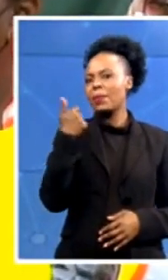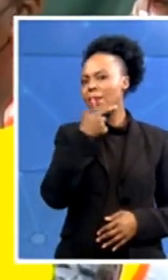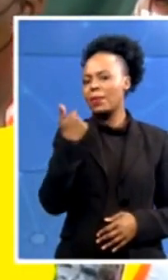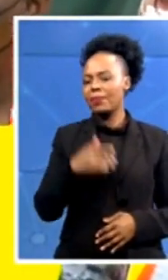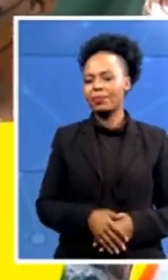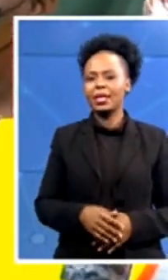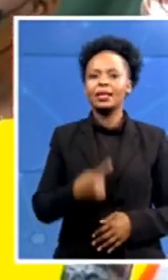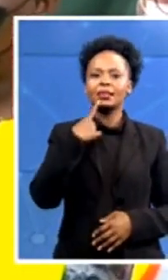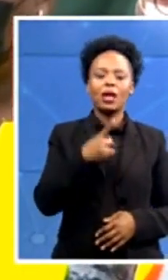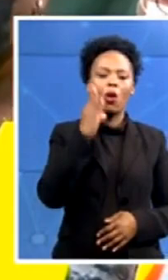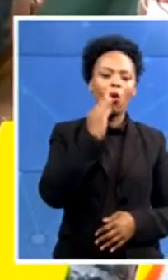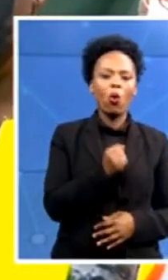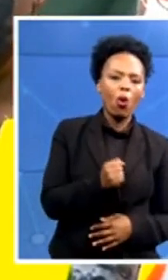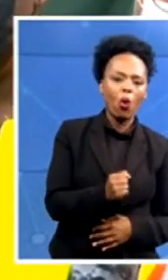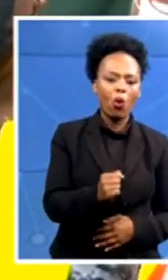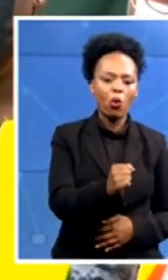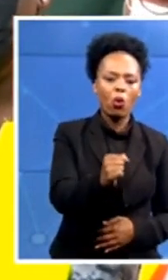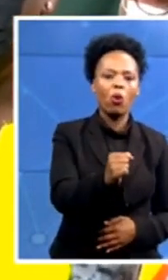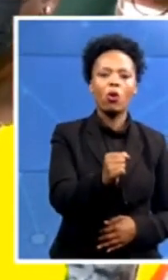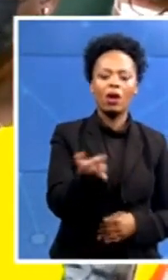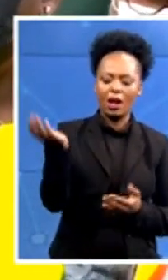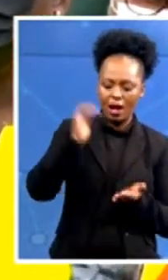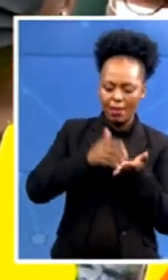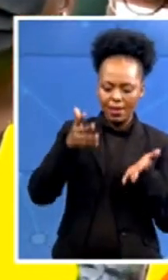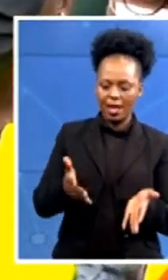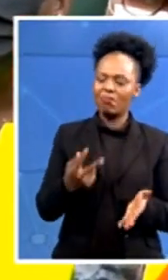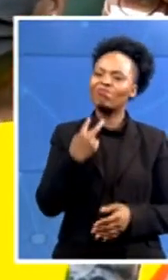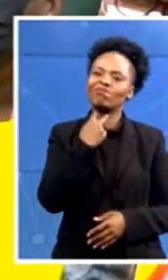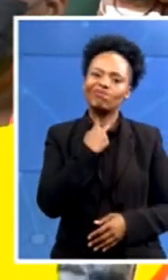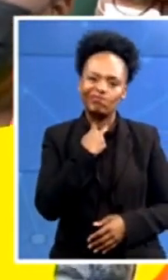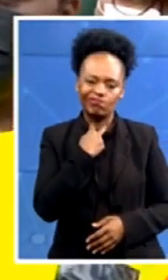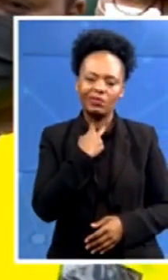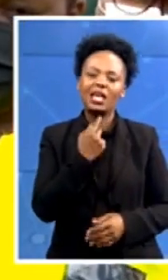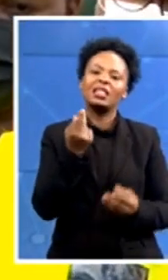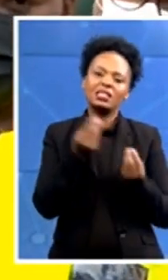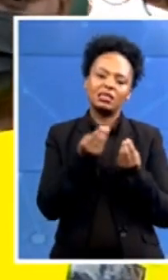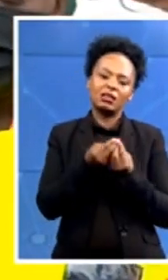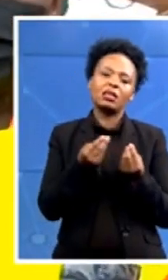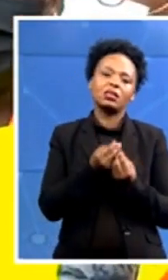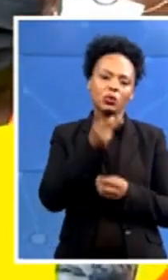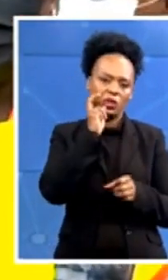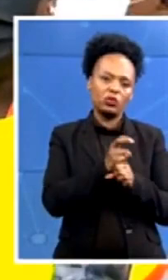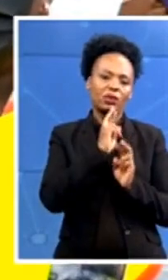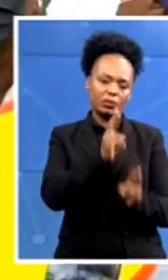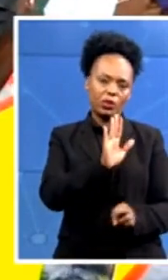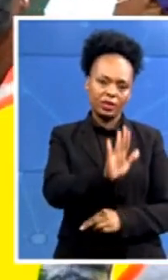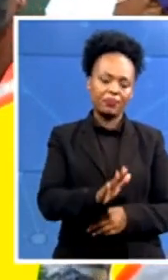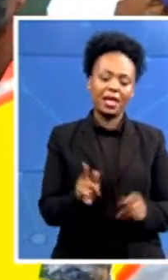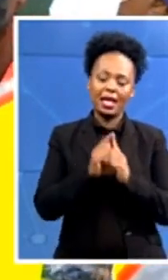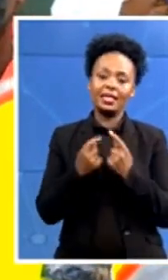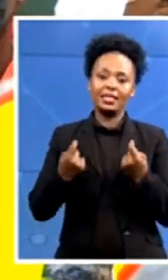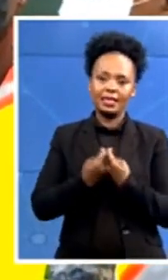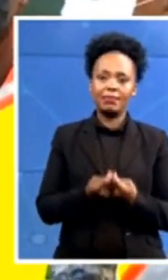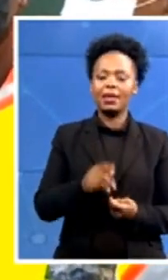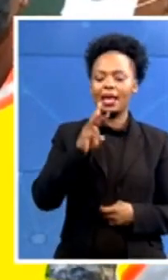to come here. So those are some of the things we need to respond to. So the team, MEC's team, are going to go with the